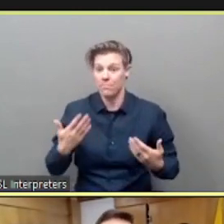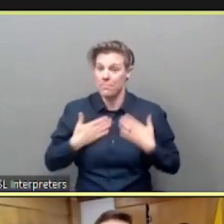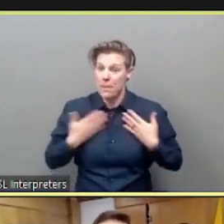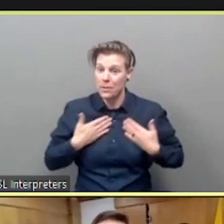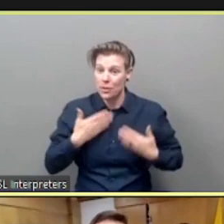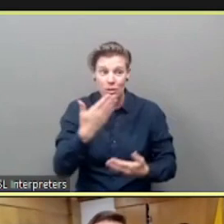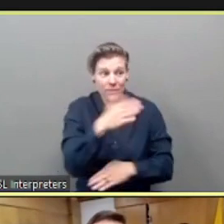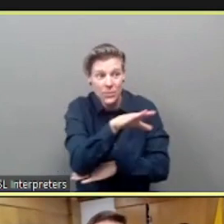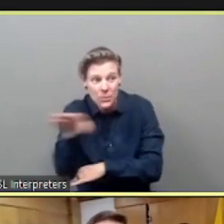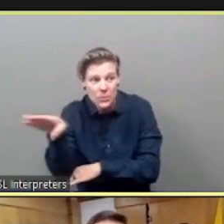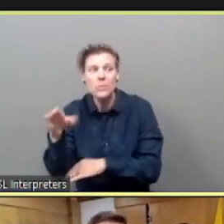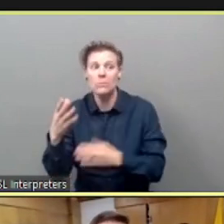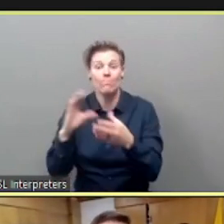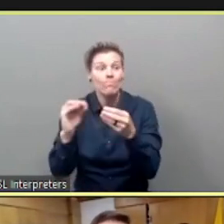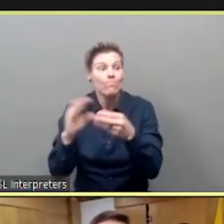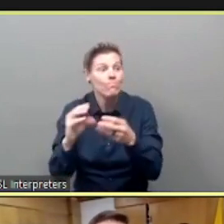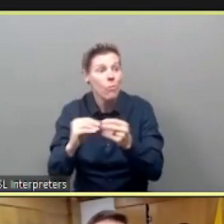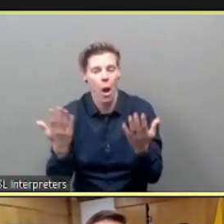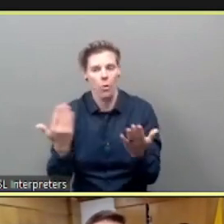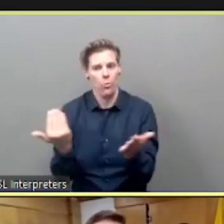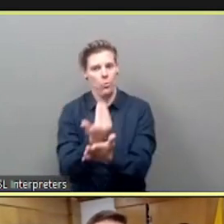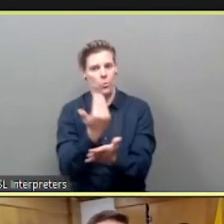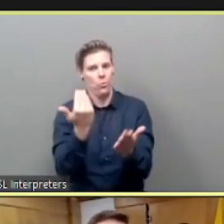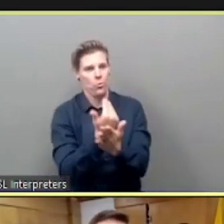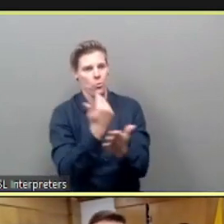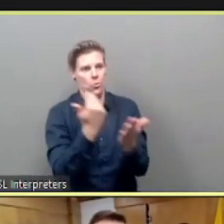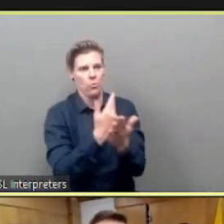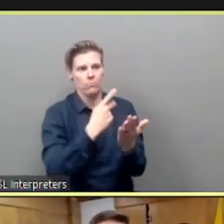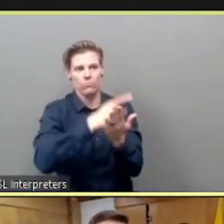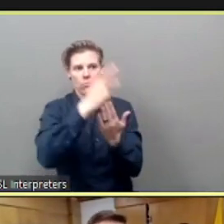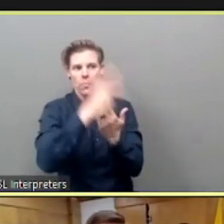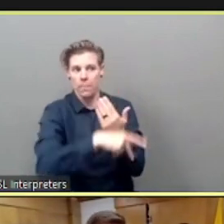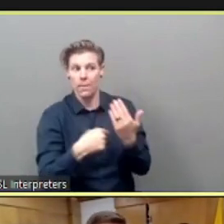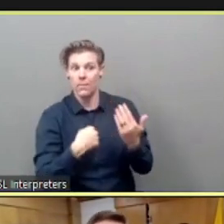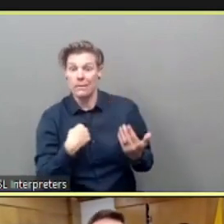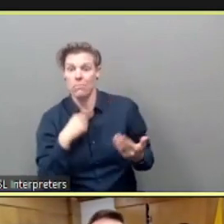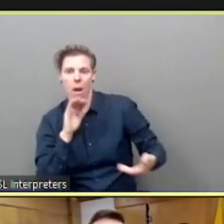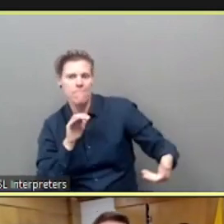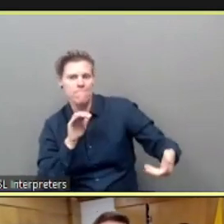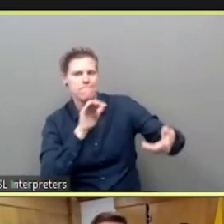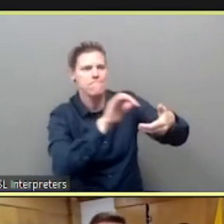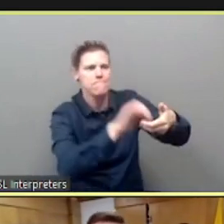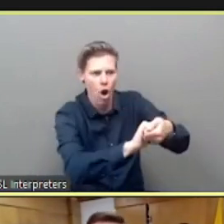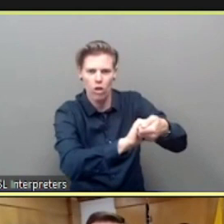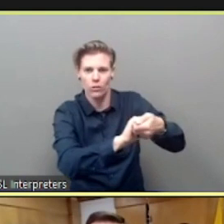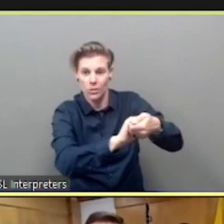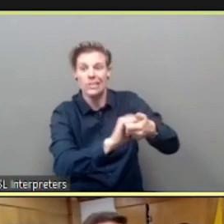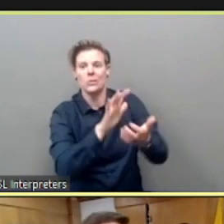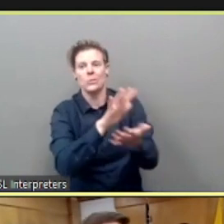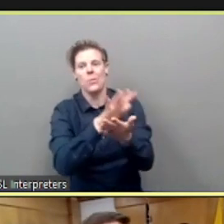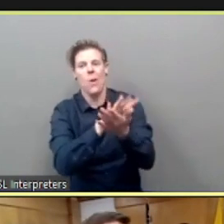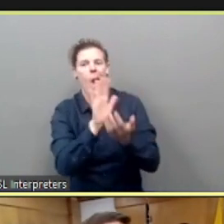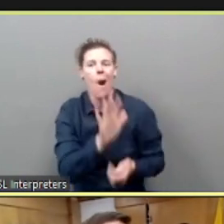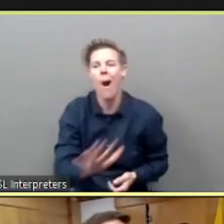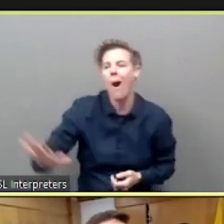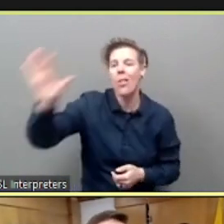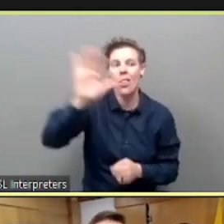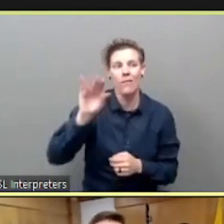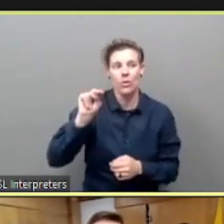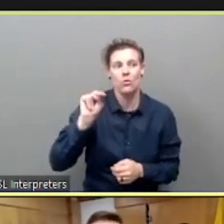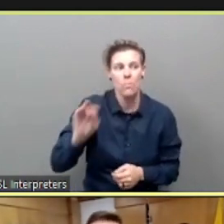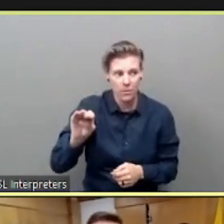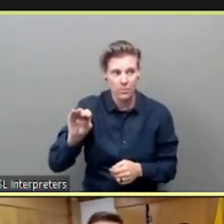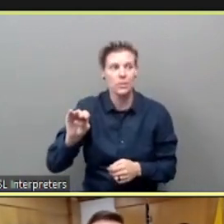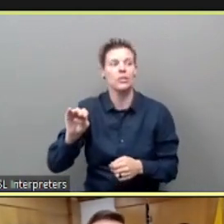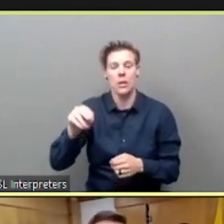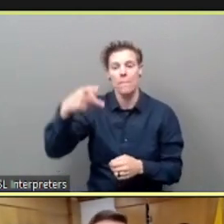program that is a huge partnership with schools across New Mexico, the Department of Health and the Public Education Department.